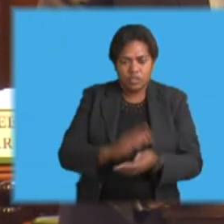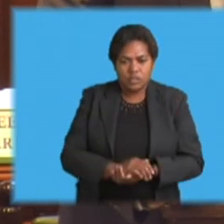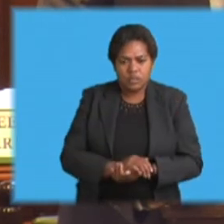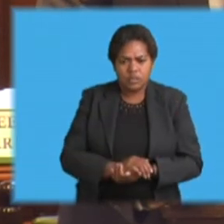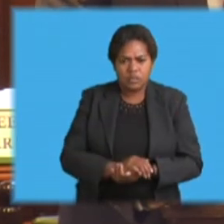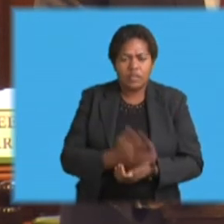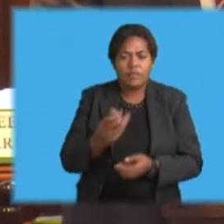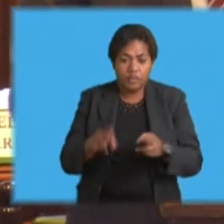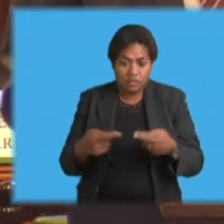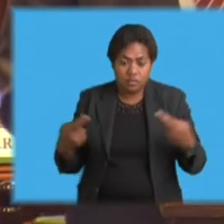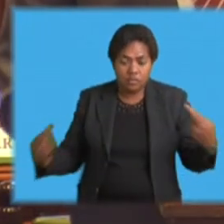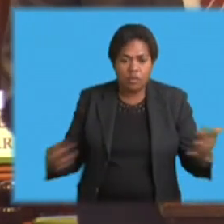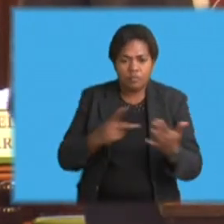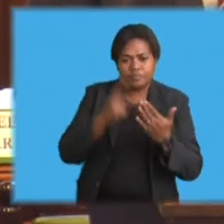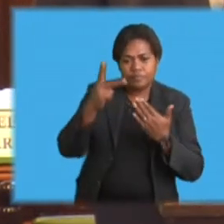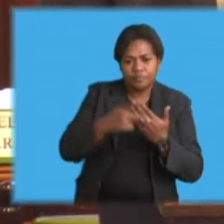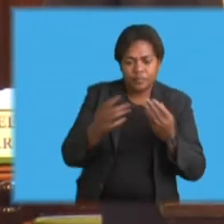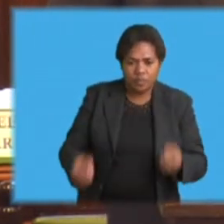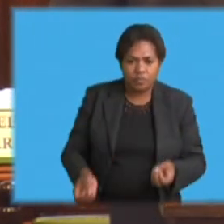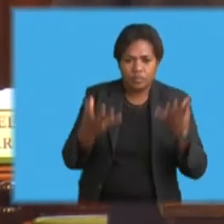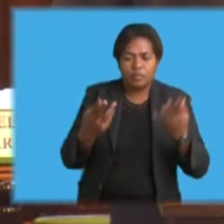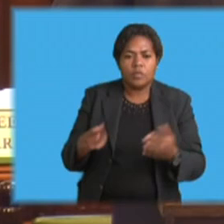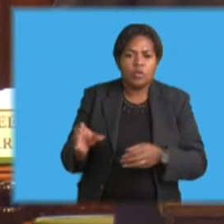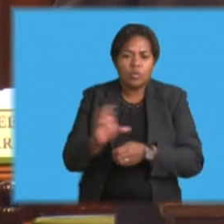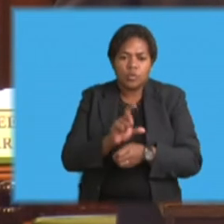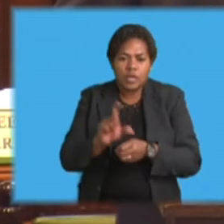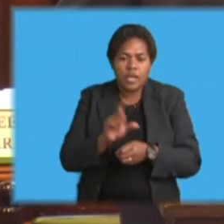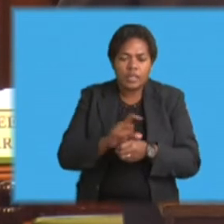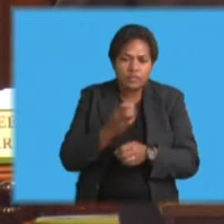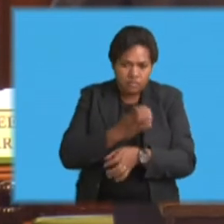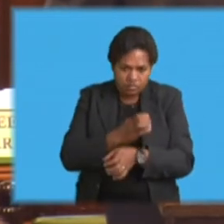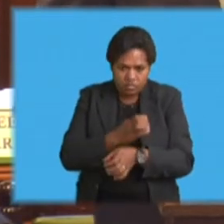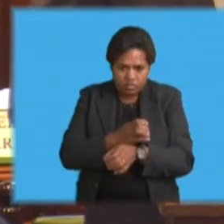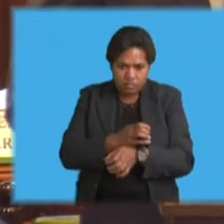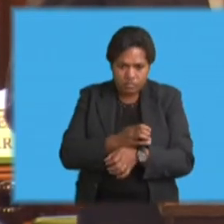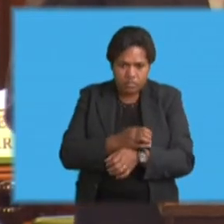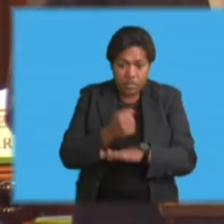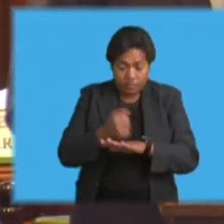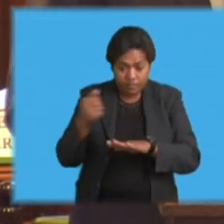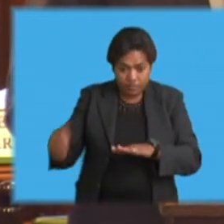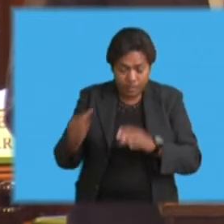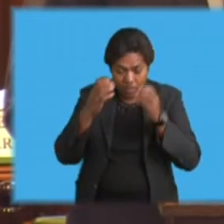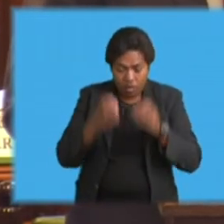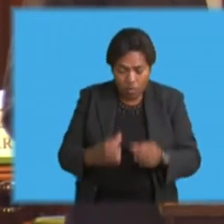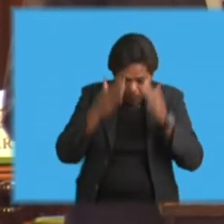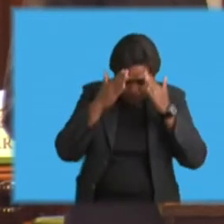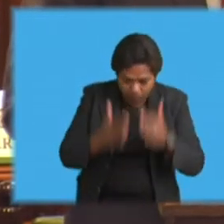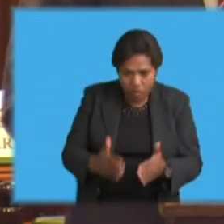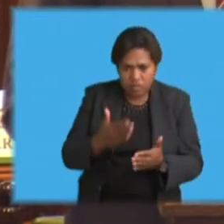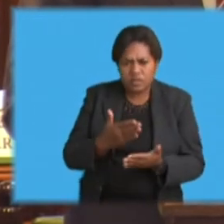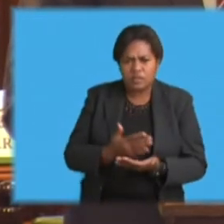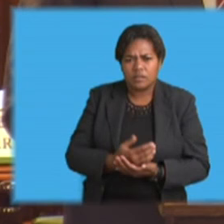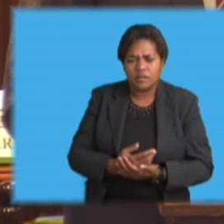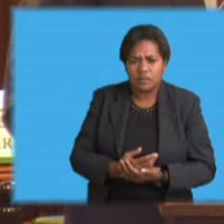the resources and programs available to create employment. Government as a whole has been having a focus on